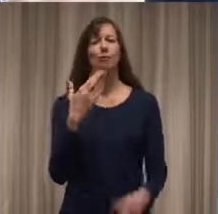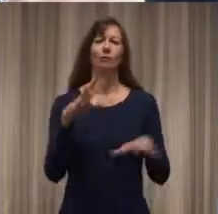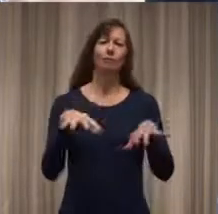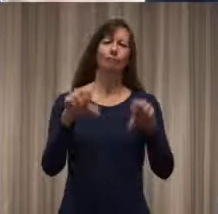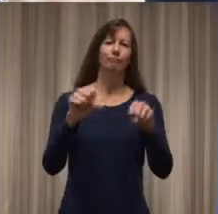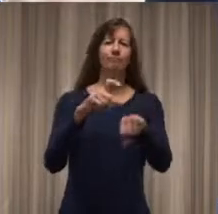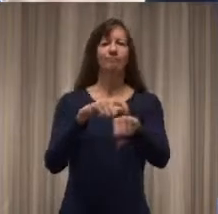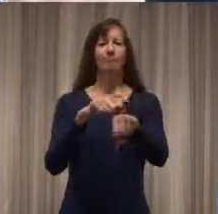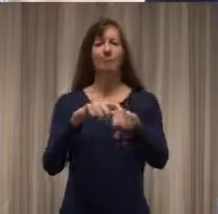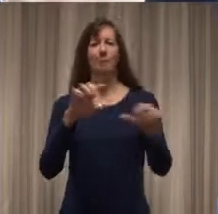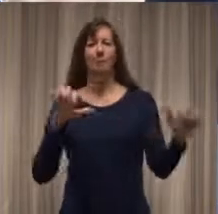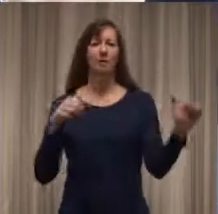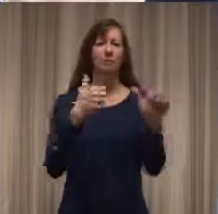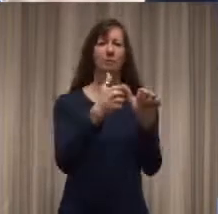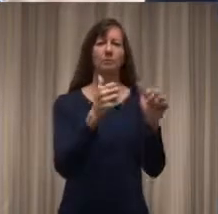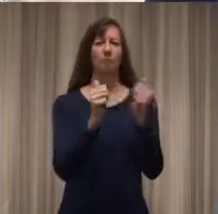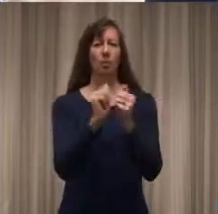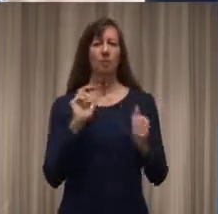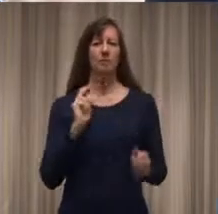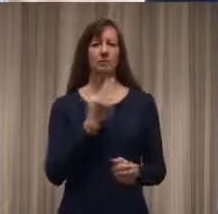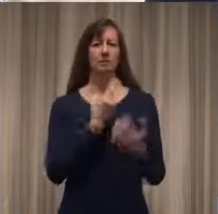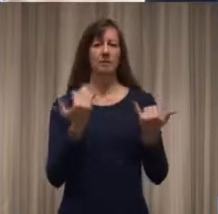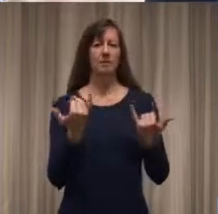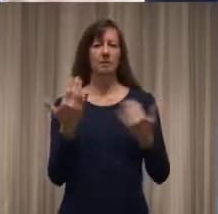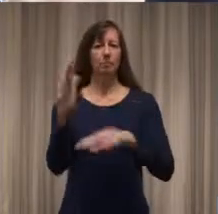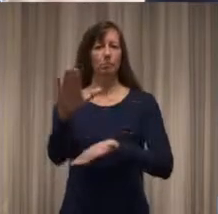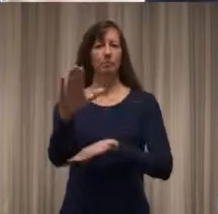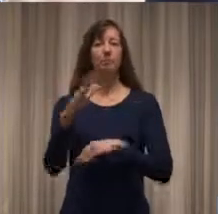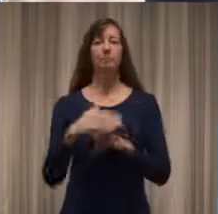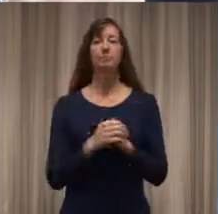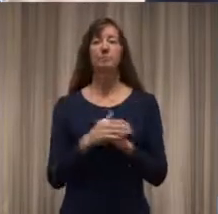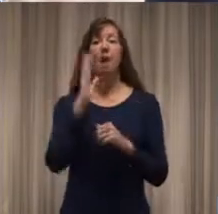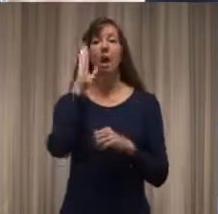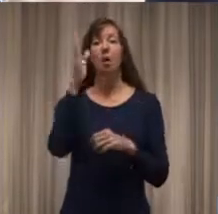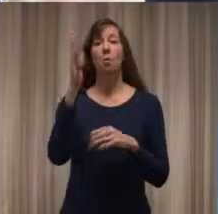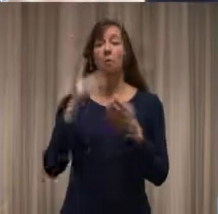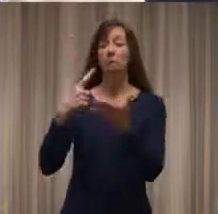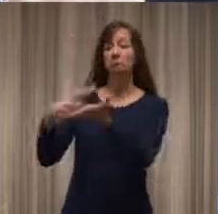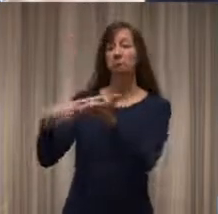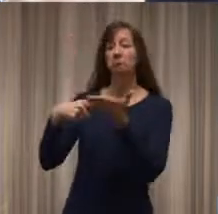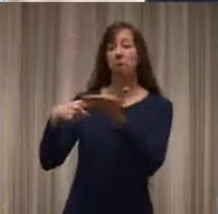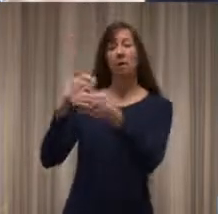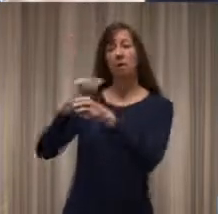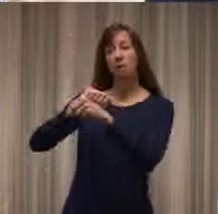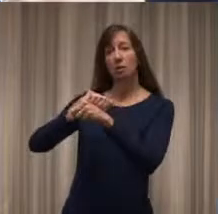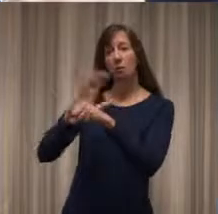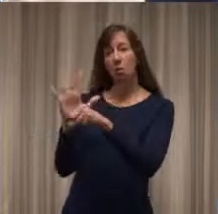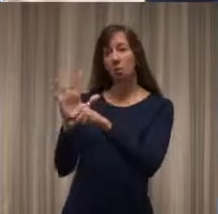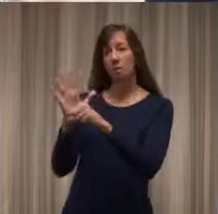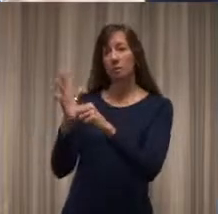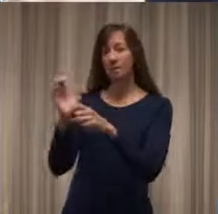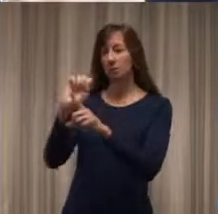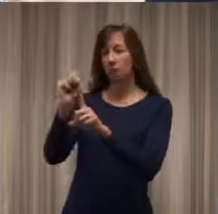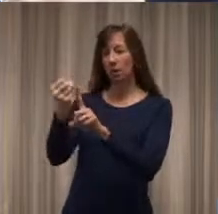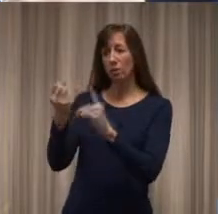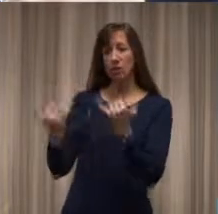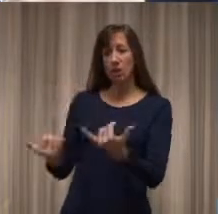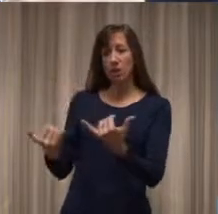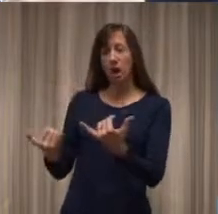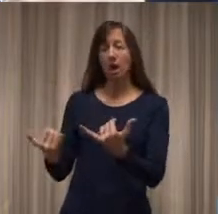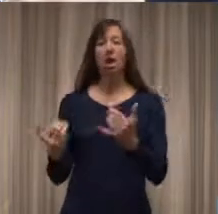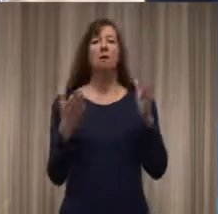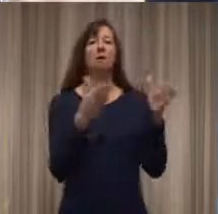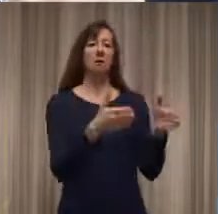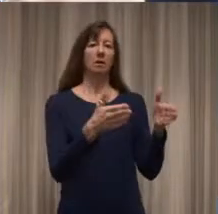talk about what's going on with both the current COVID situation as well as our progress and still some of the